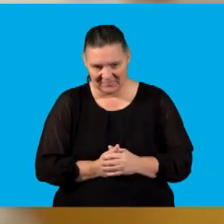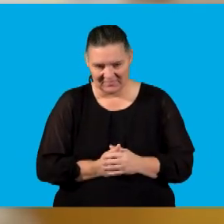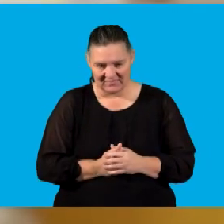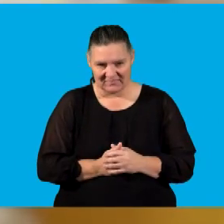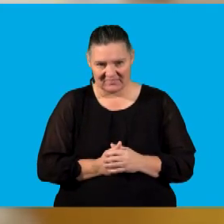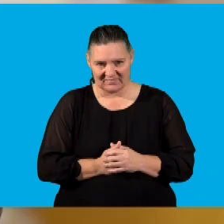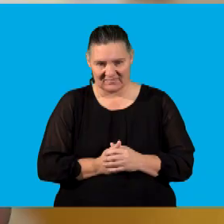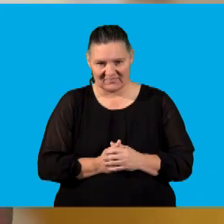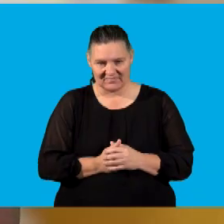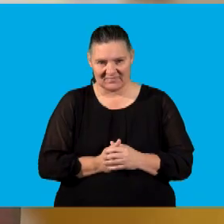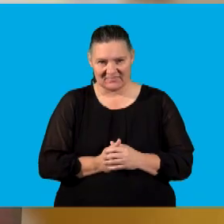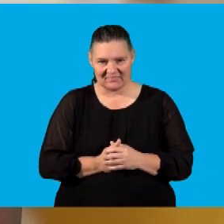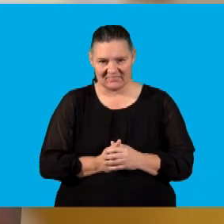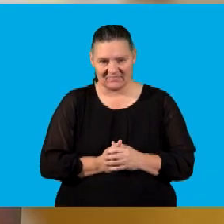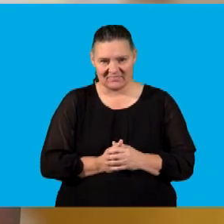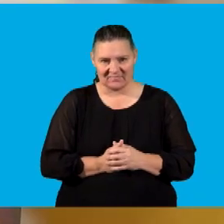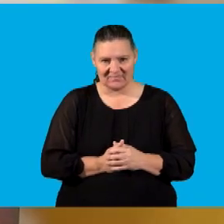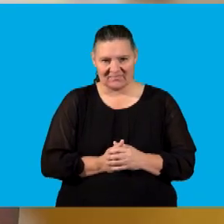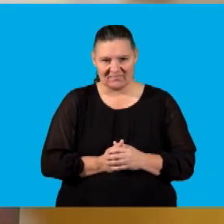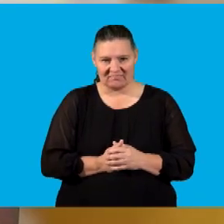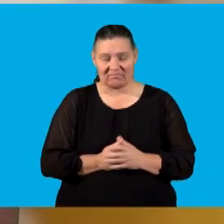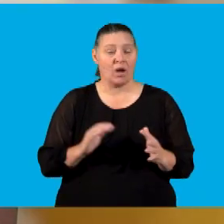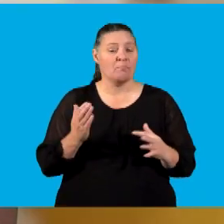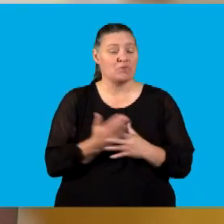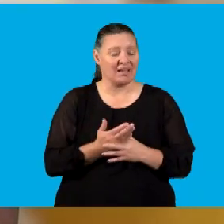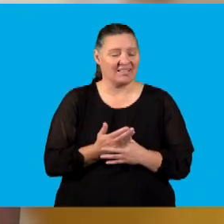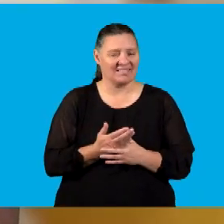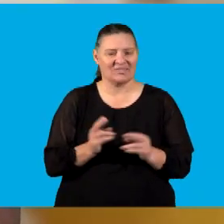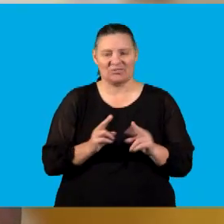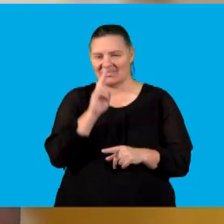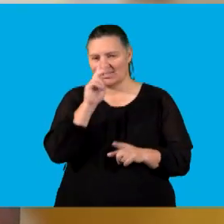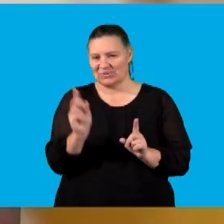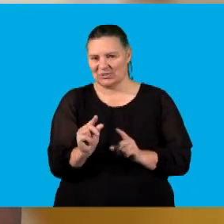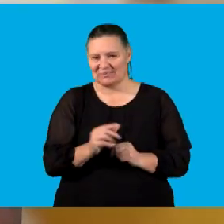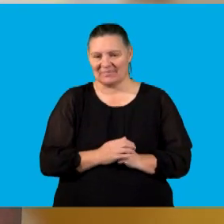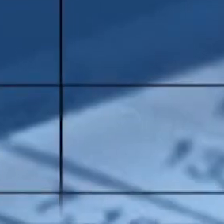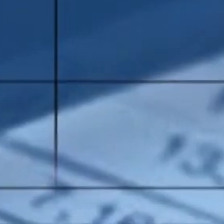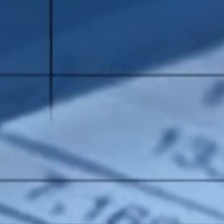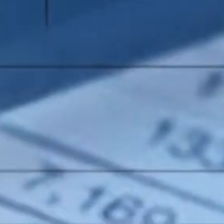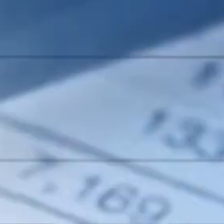expenses very well. Dear learners, let's go for an ad break and I'll see you shortly.